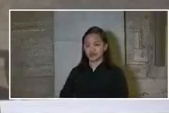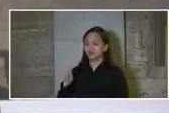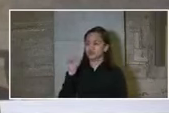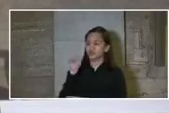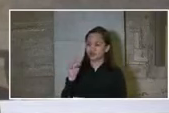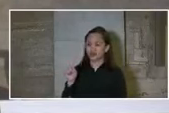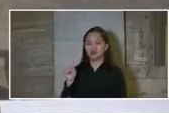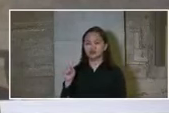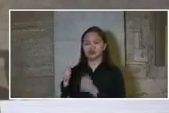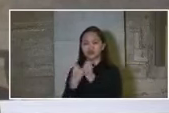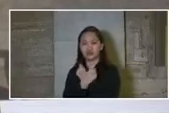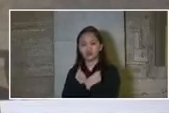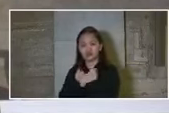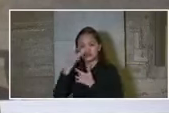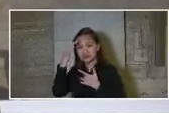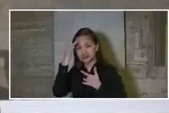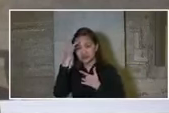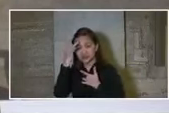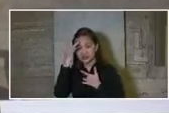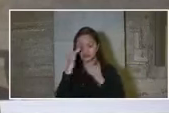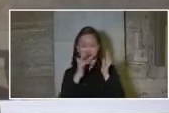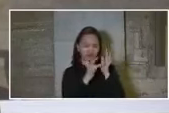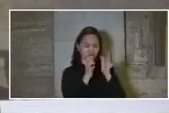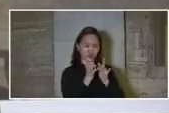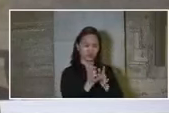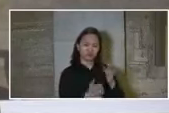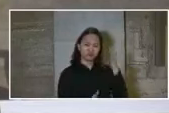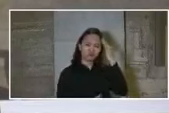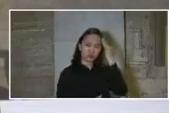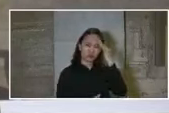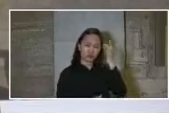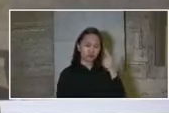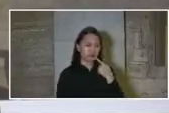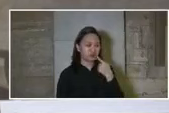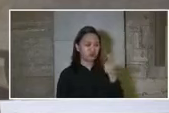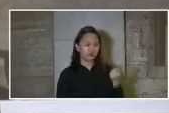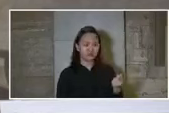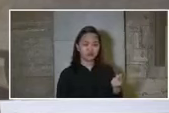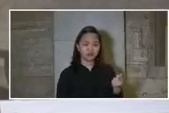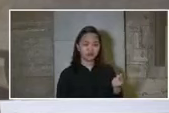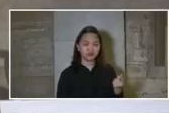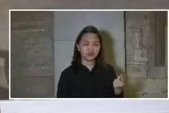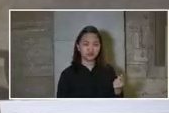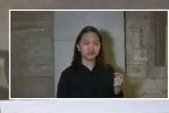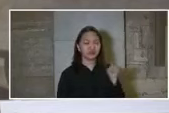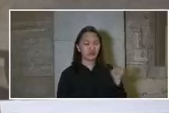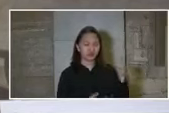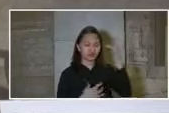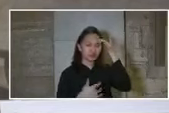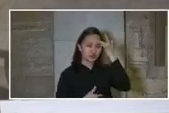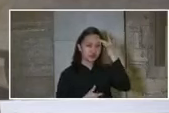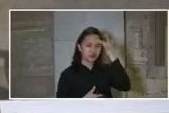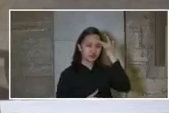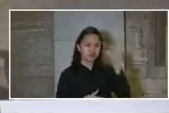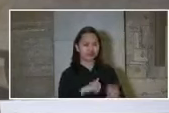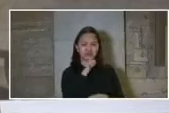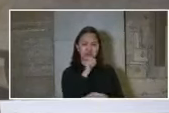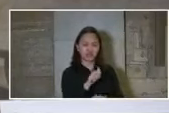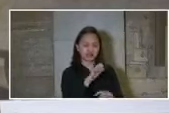ill. When Jesus heard this, he said, This illness is not to end in